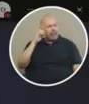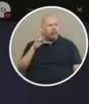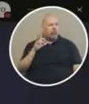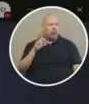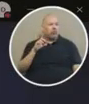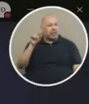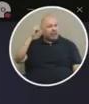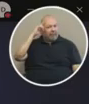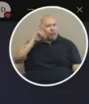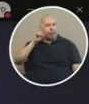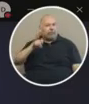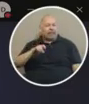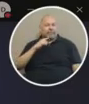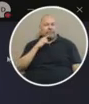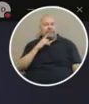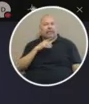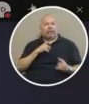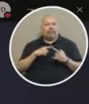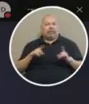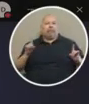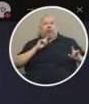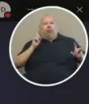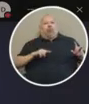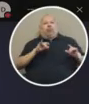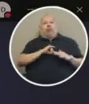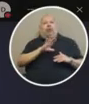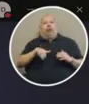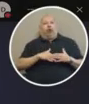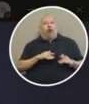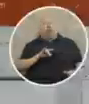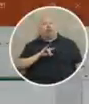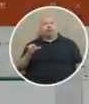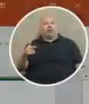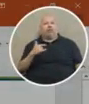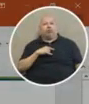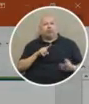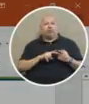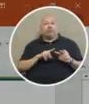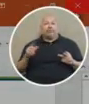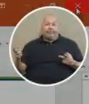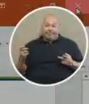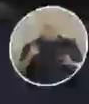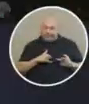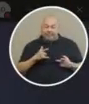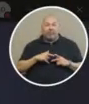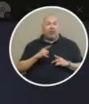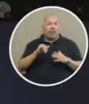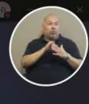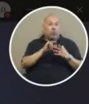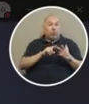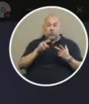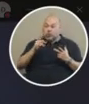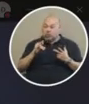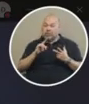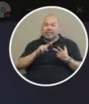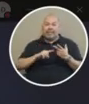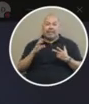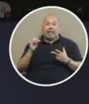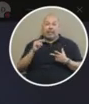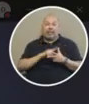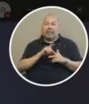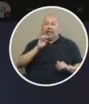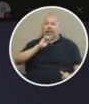Abbott had issued an order in which all travelers that were coming in from New York, New Jersey,